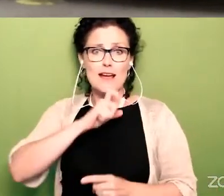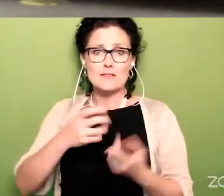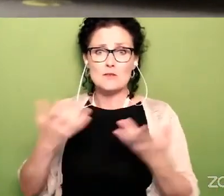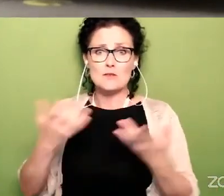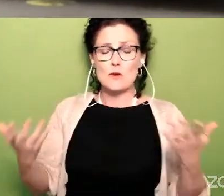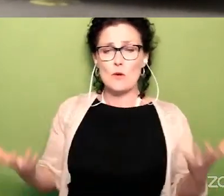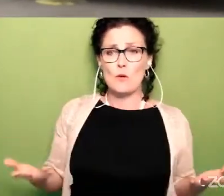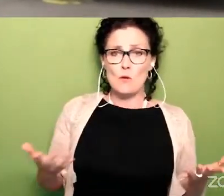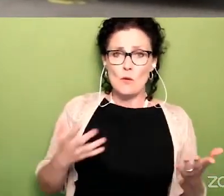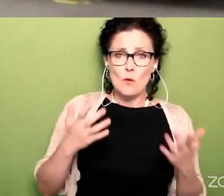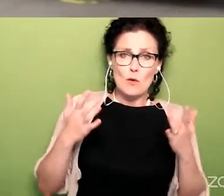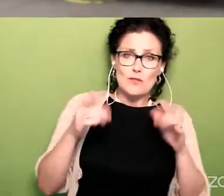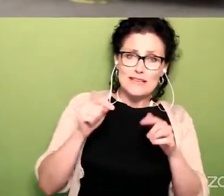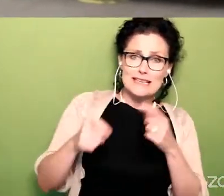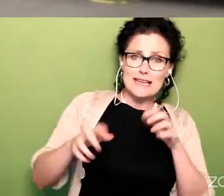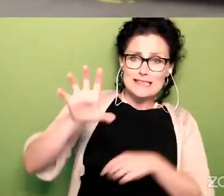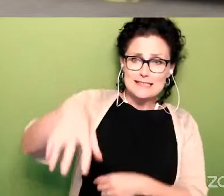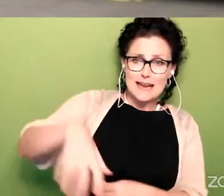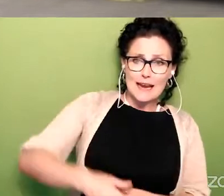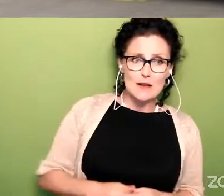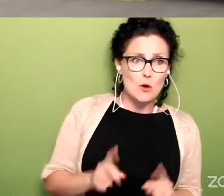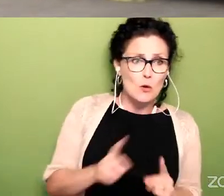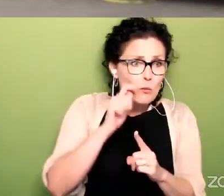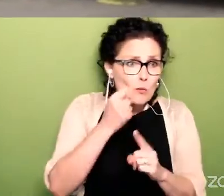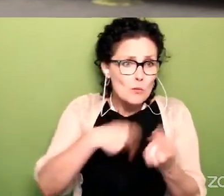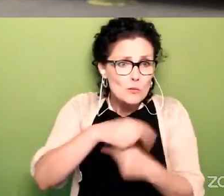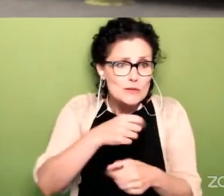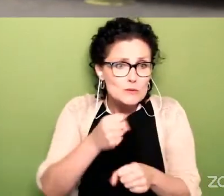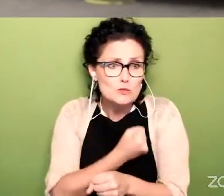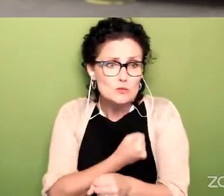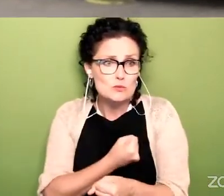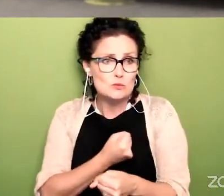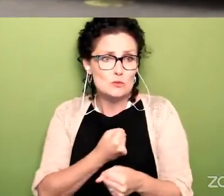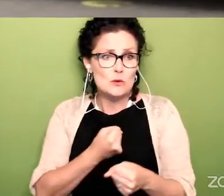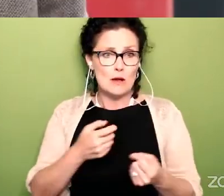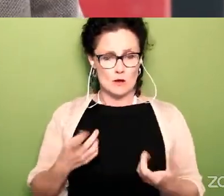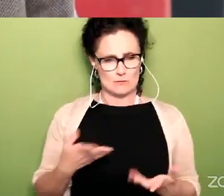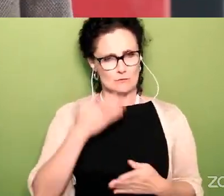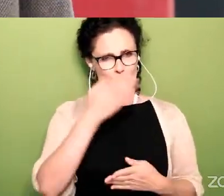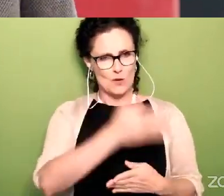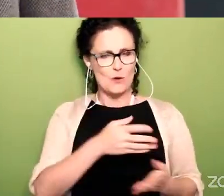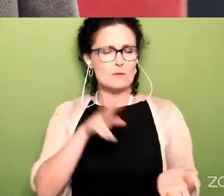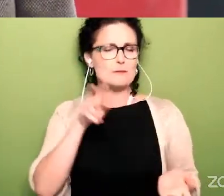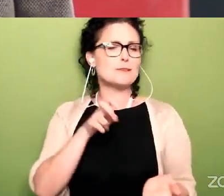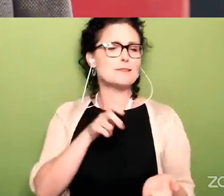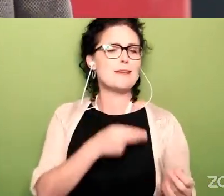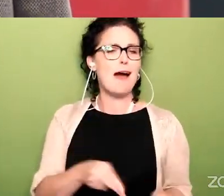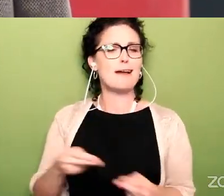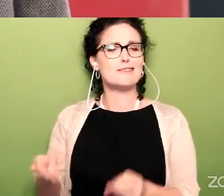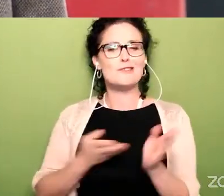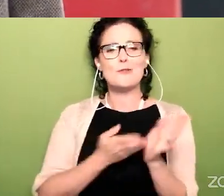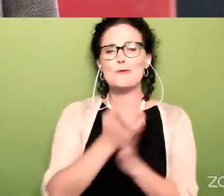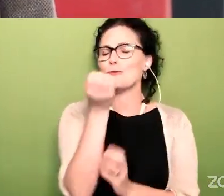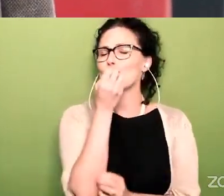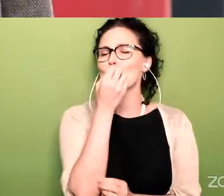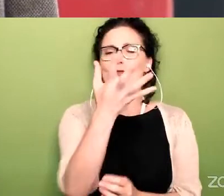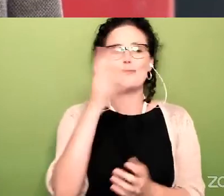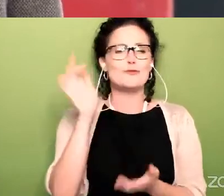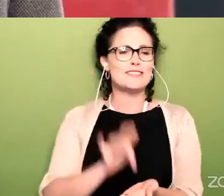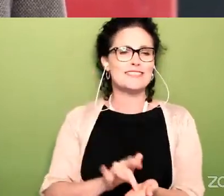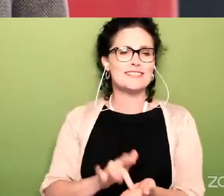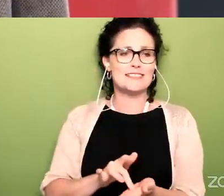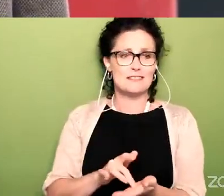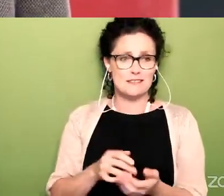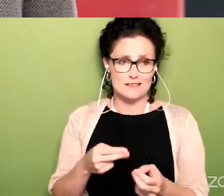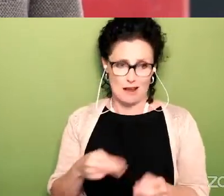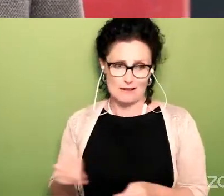find this Ruby Murray? I'm sure they will know us. I'm sure of it. Number 12 on the list. Why are you not starting at